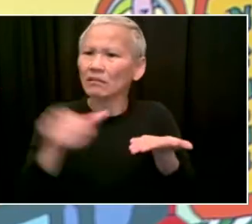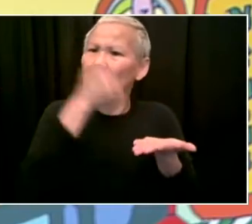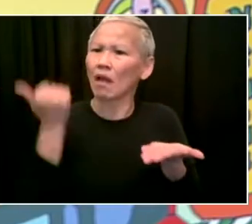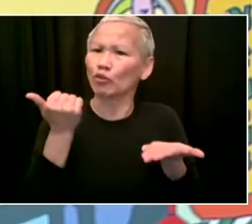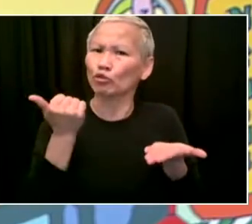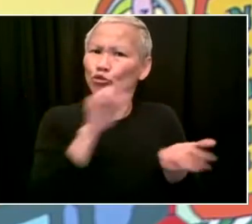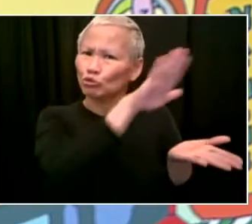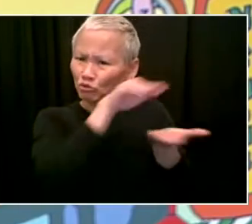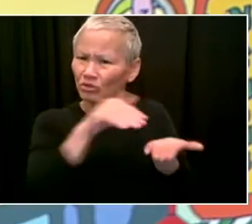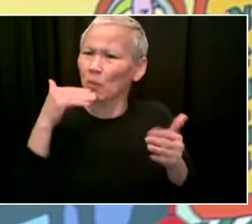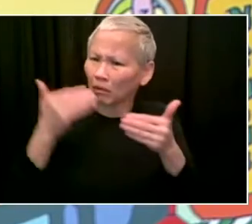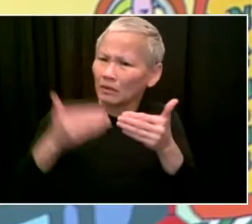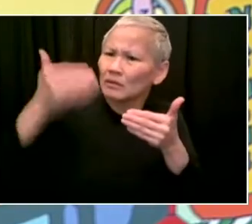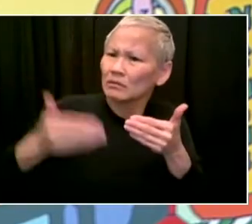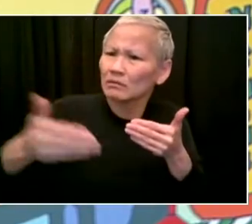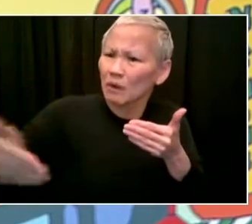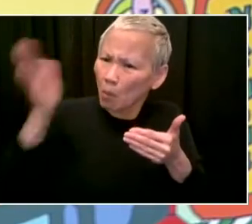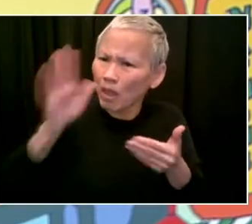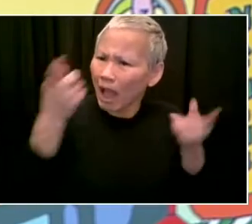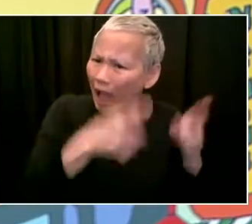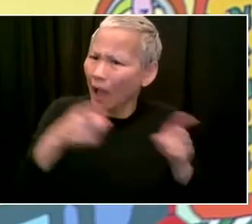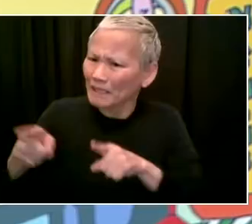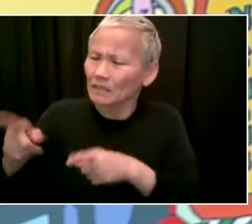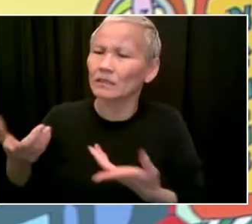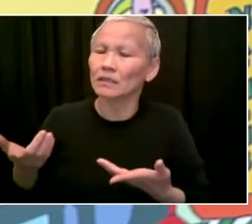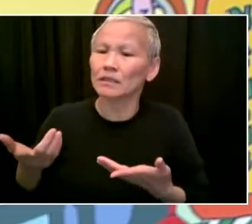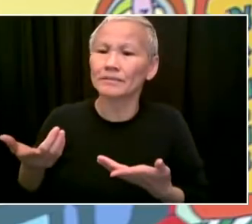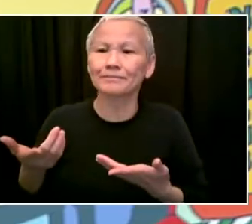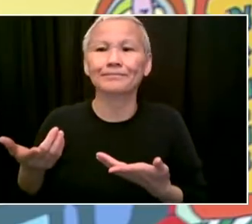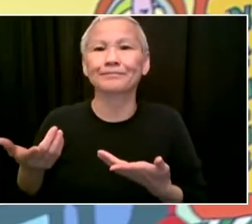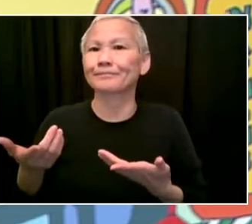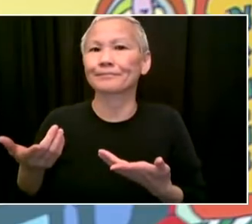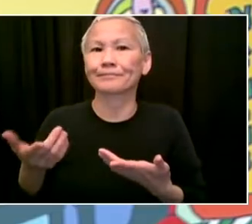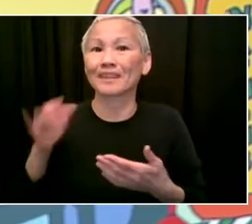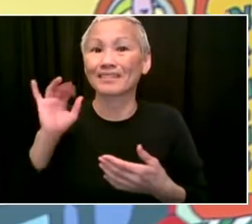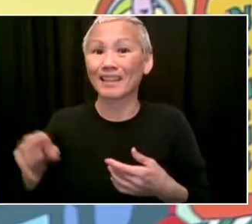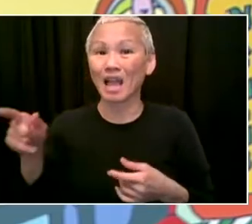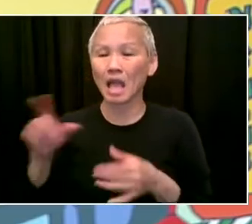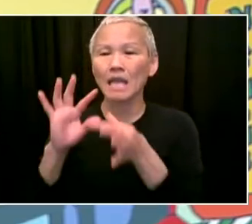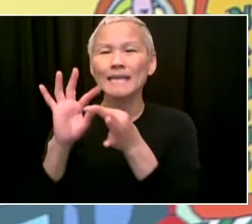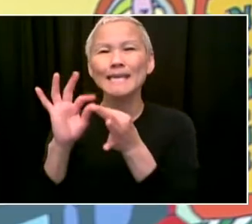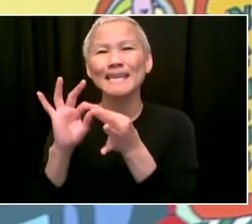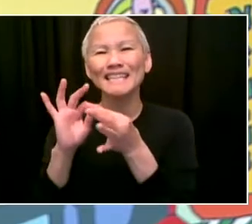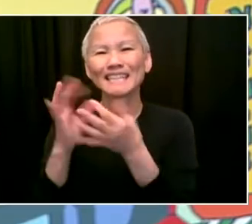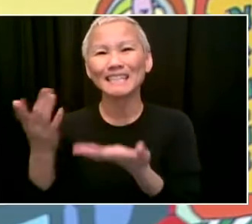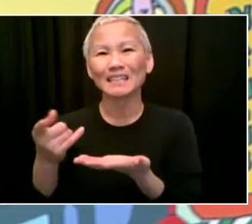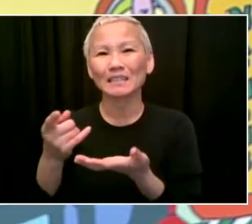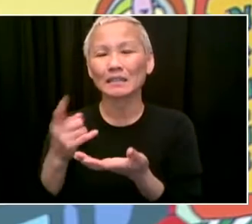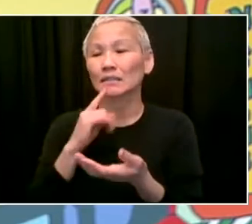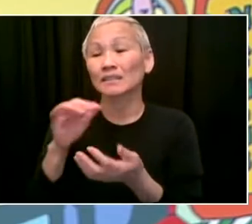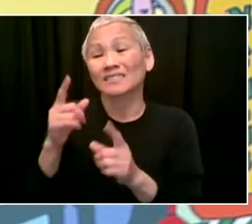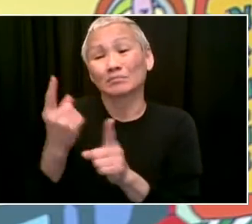nice if people would just get their facts straight, and those weren't facts. Go ahead, Henry.